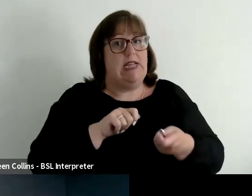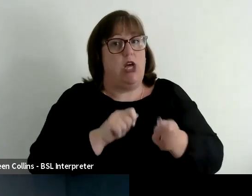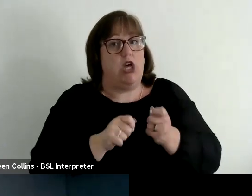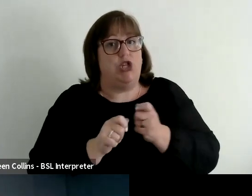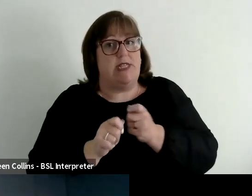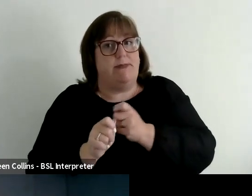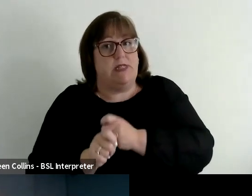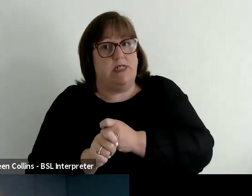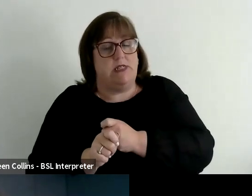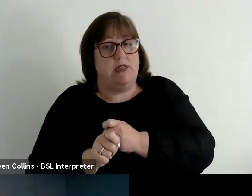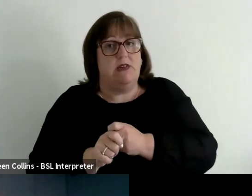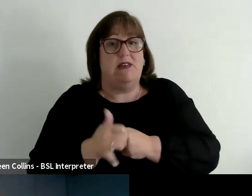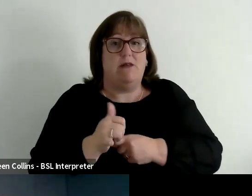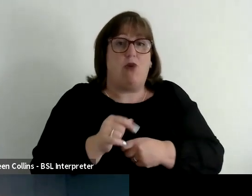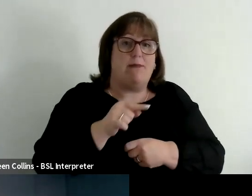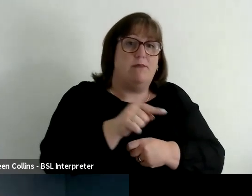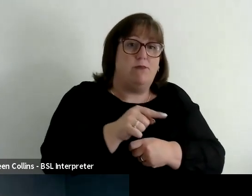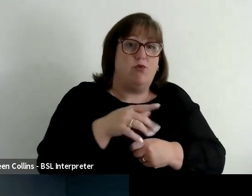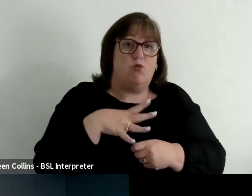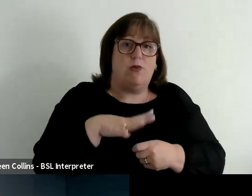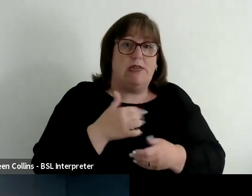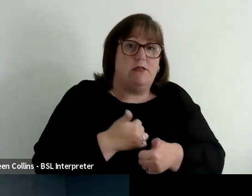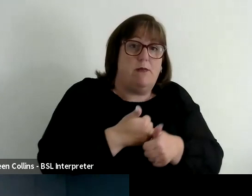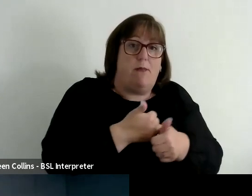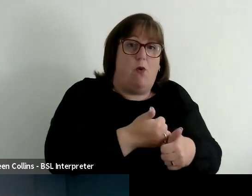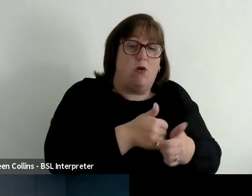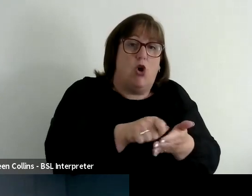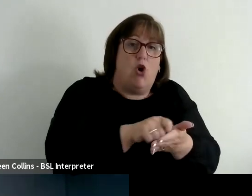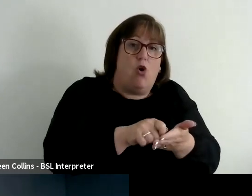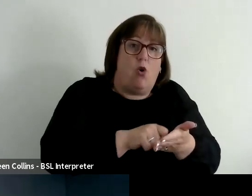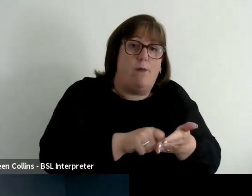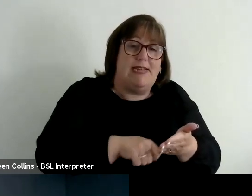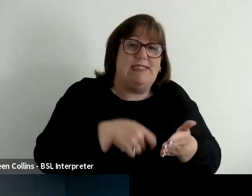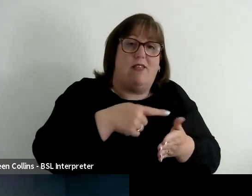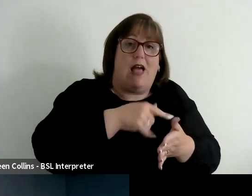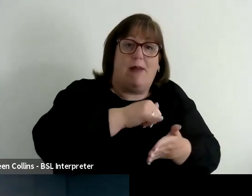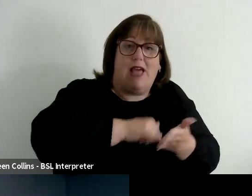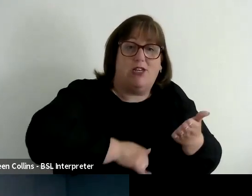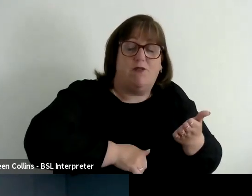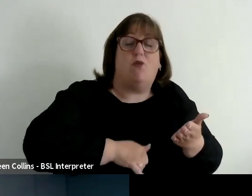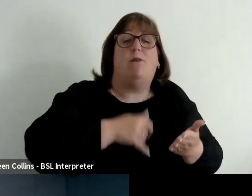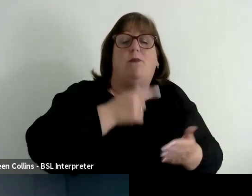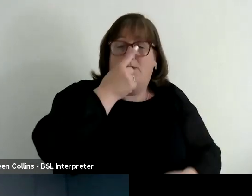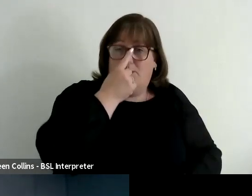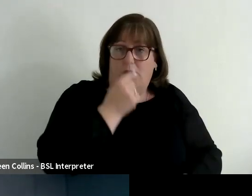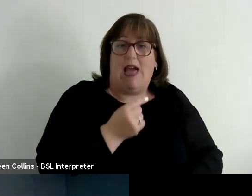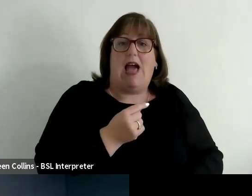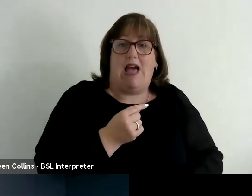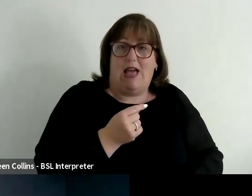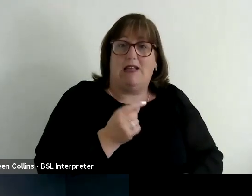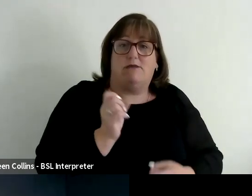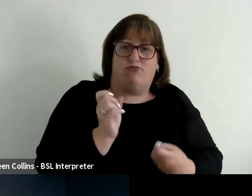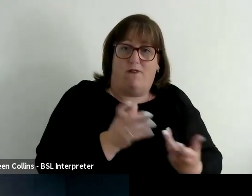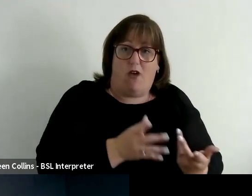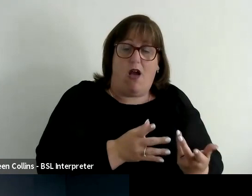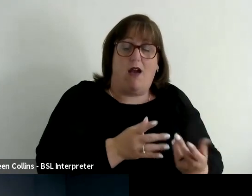need support completing the actual application, then we can do that. So things we've done in the past is speak to somebody